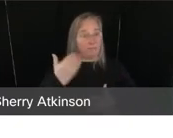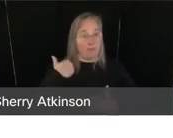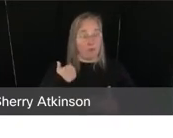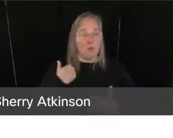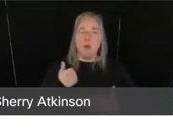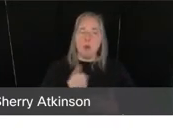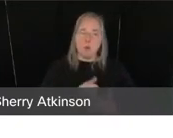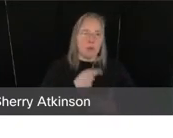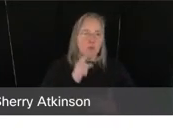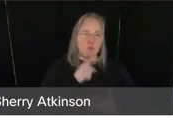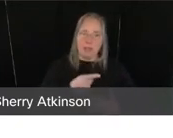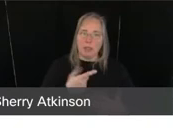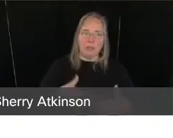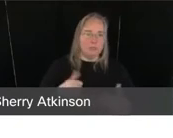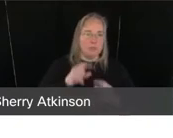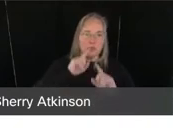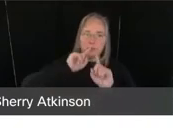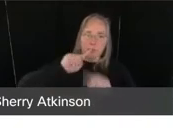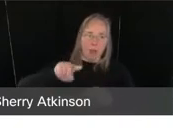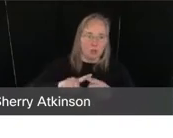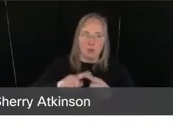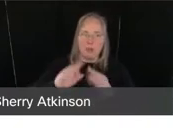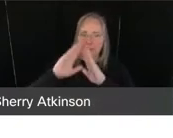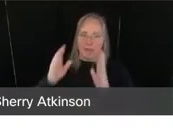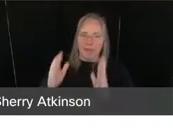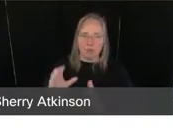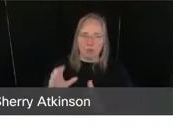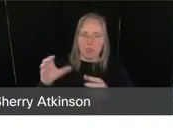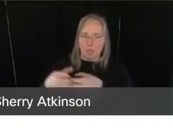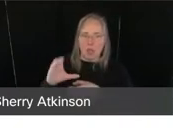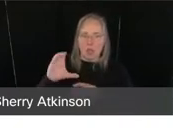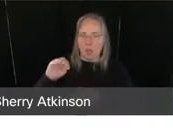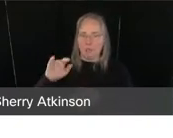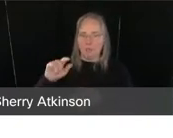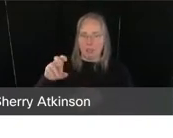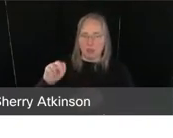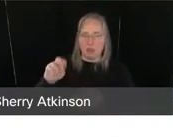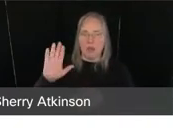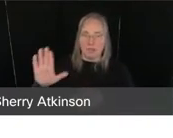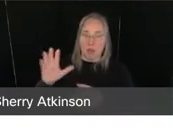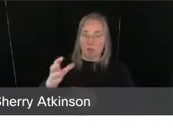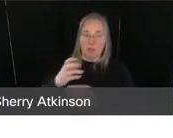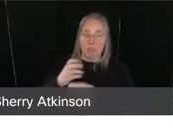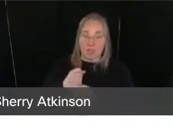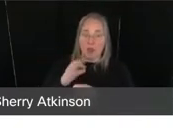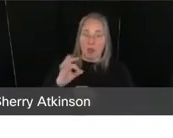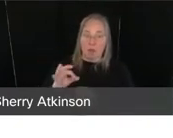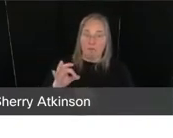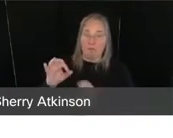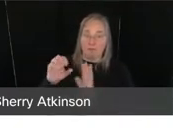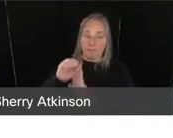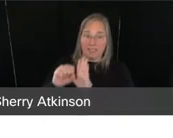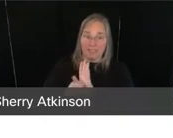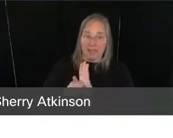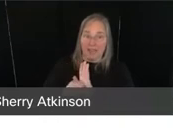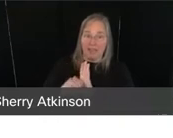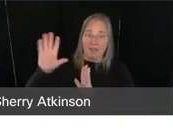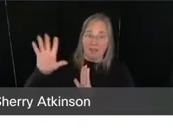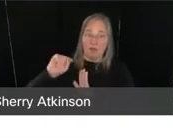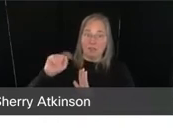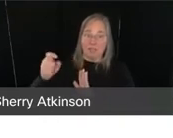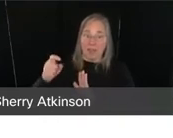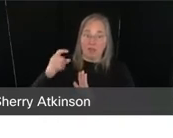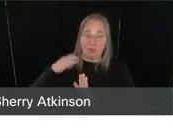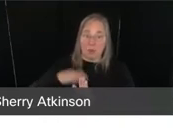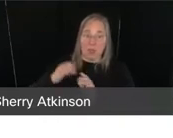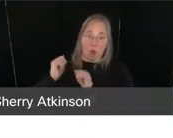we really responded to the Housing Commission's receipt of the state's tax credit awards.